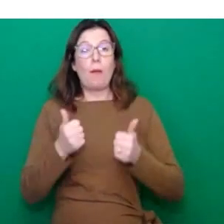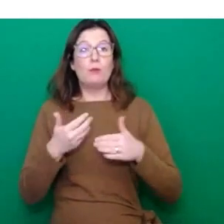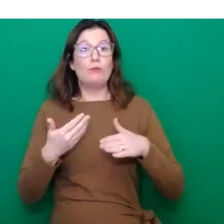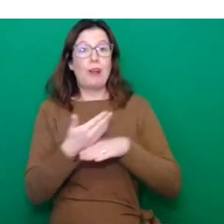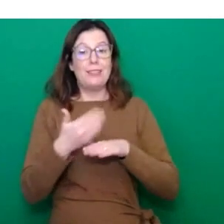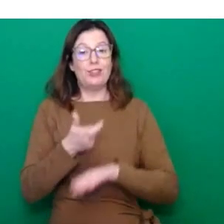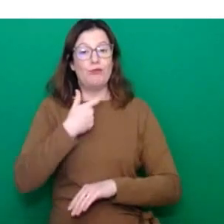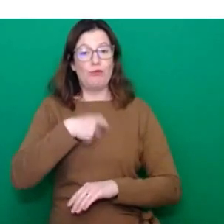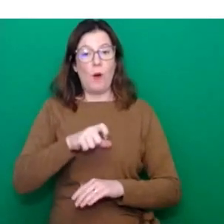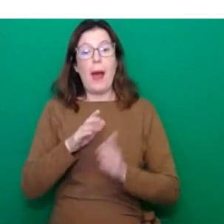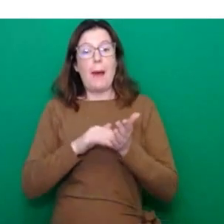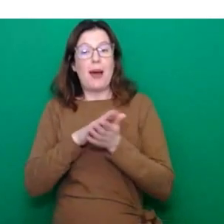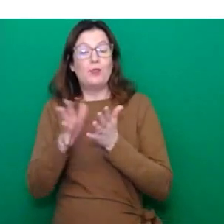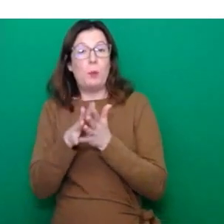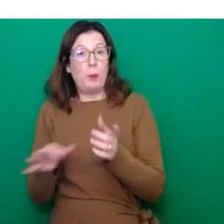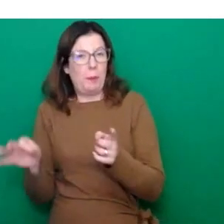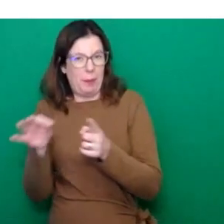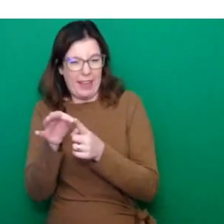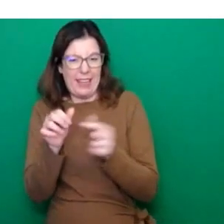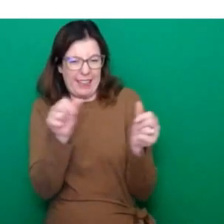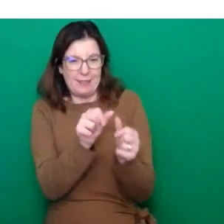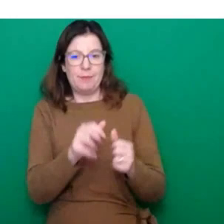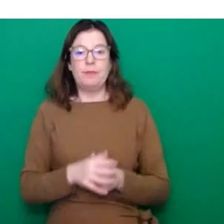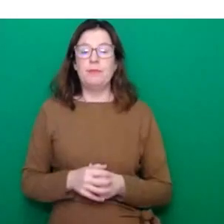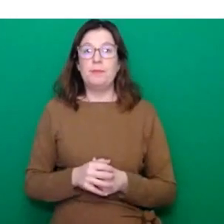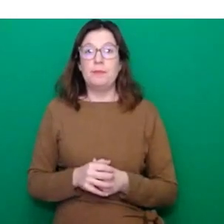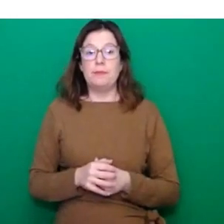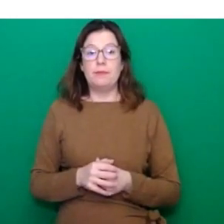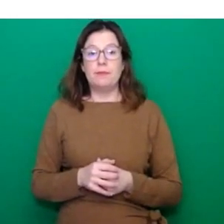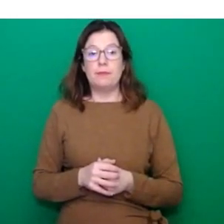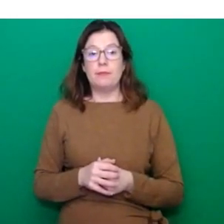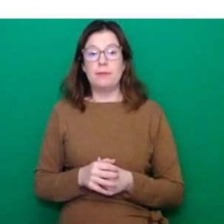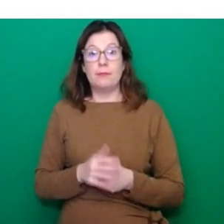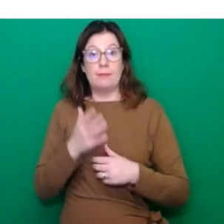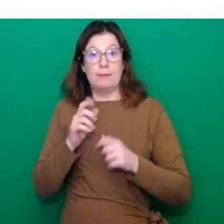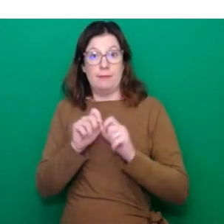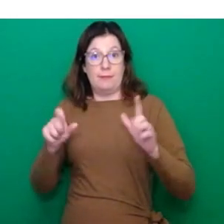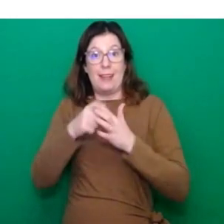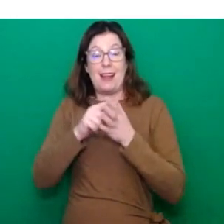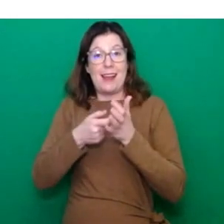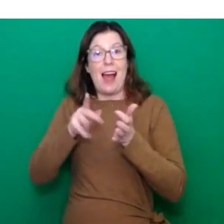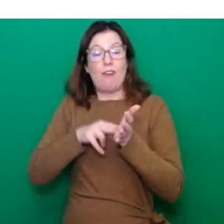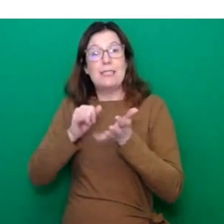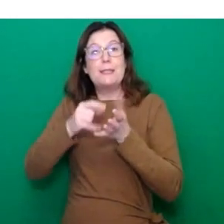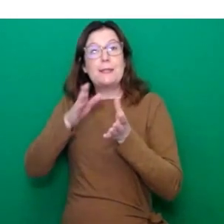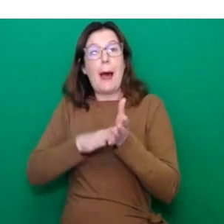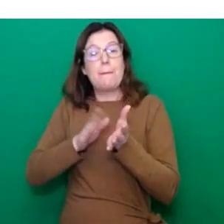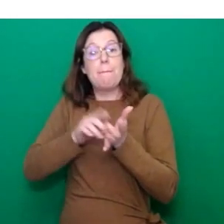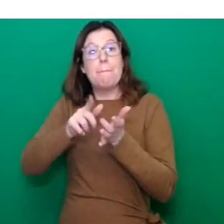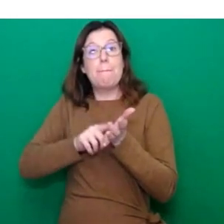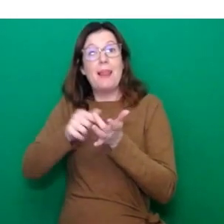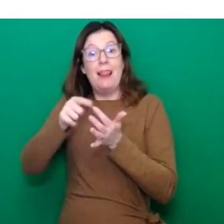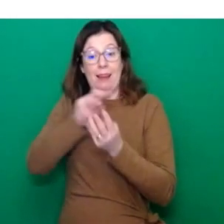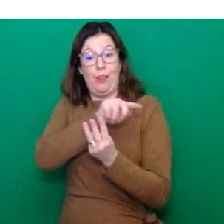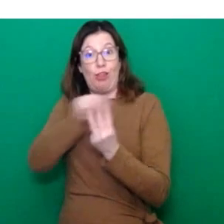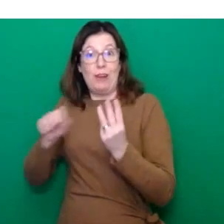the MHWP role, and we've got a really great bit of film with Karen, Sam and Millie, who are going to tell you a bit about their